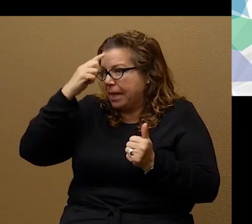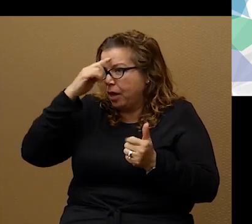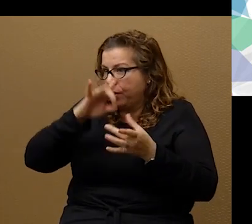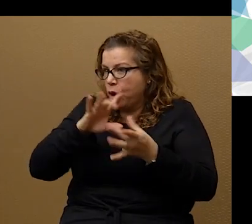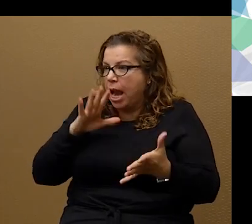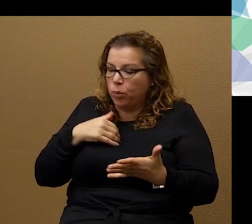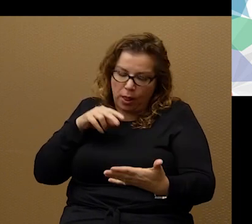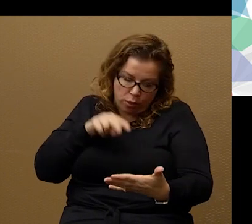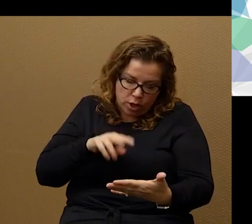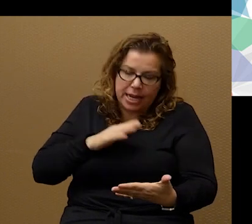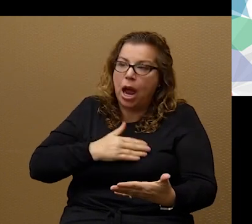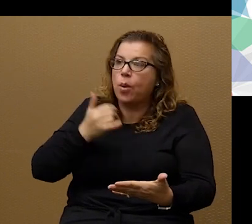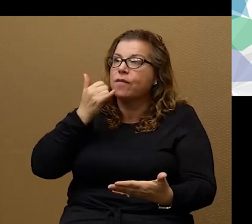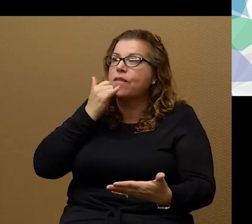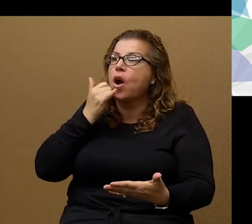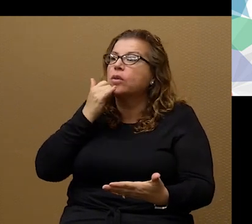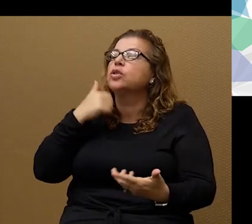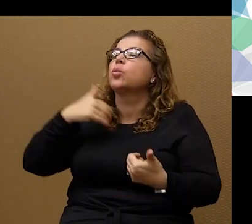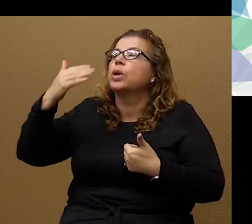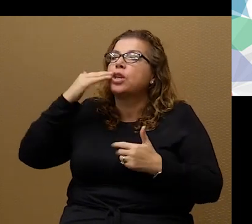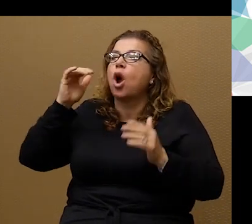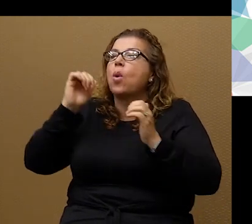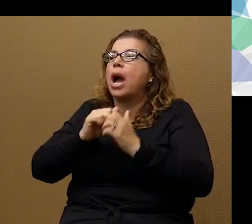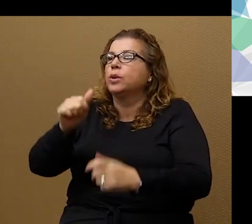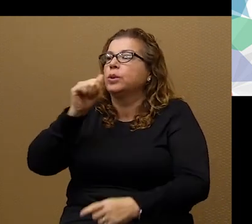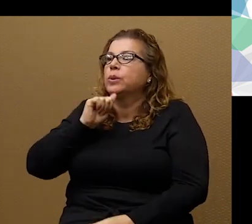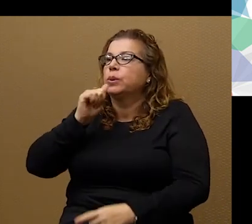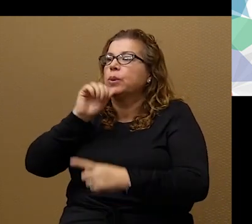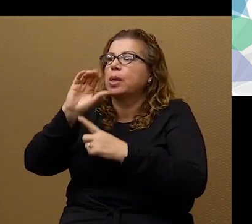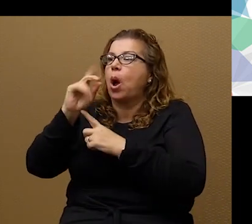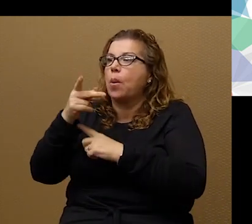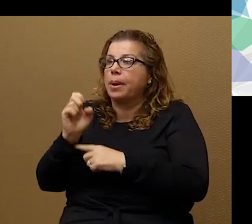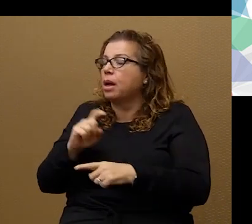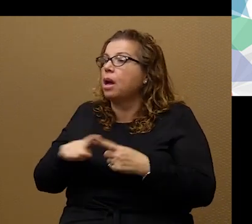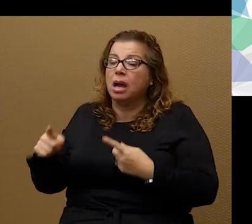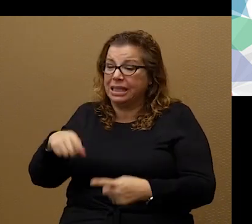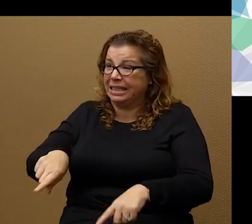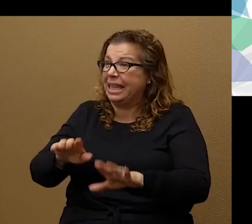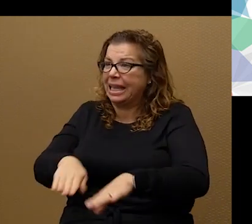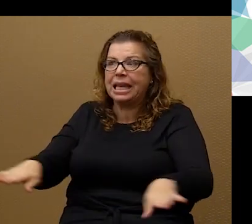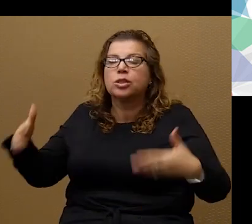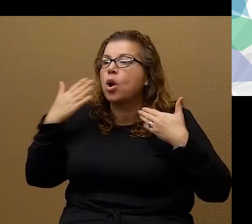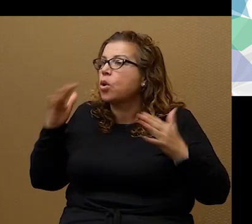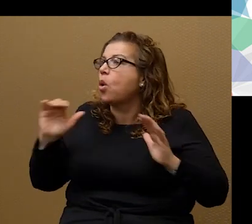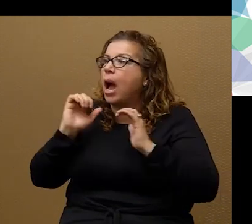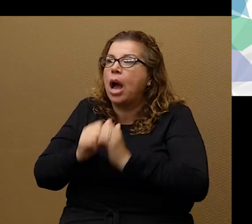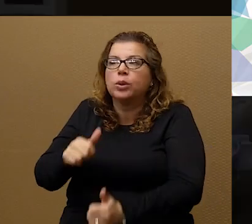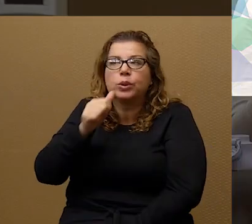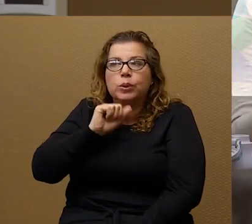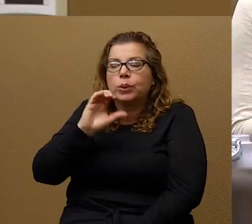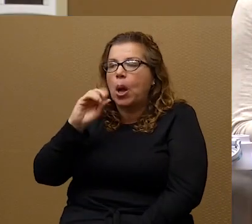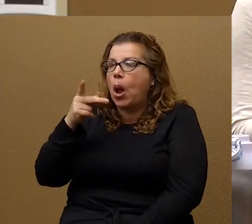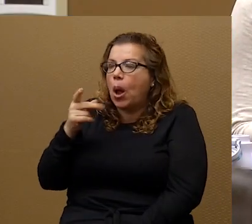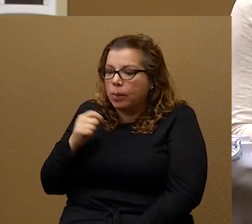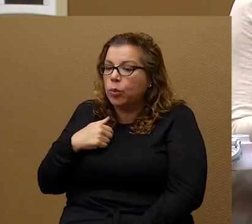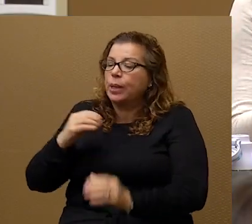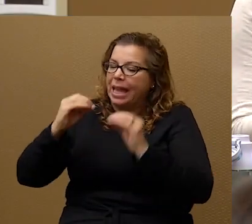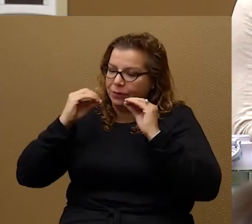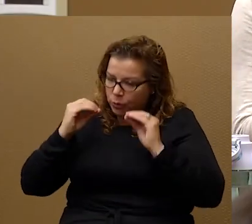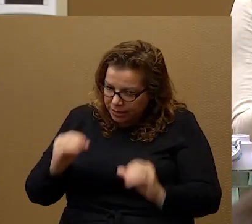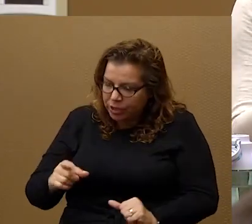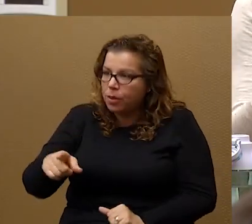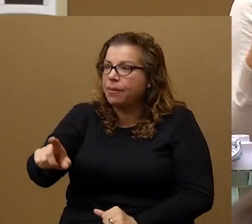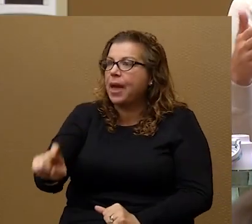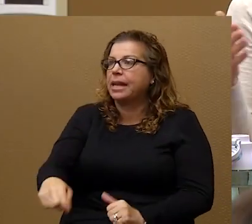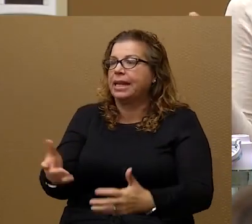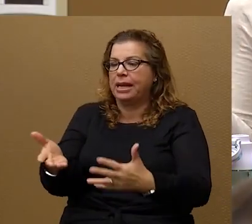cope. These kids don't necessarily know how to cope, so we have to teach them, okay, I need a break. And then from there, then